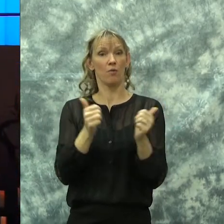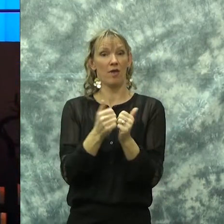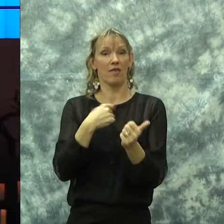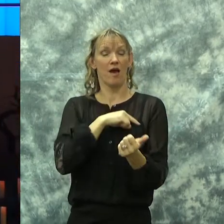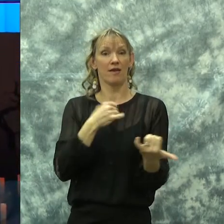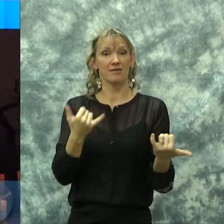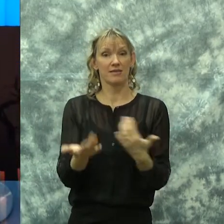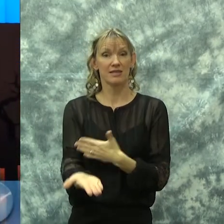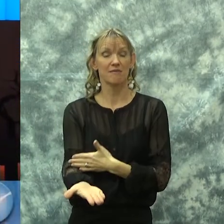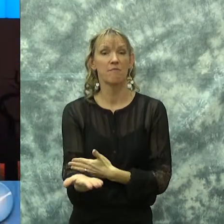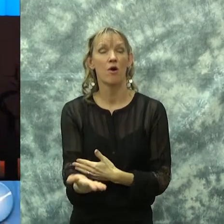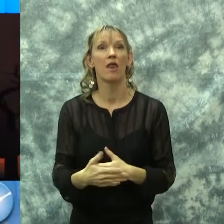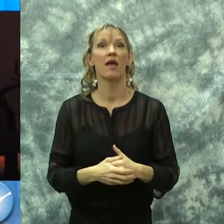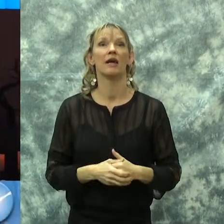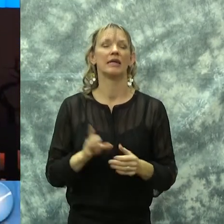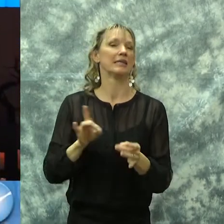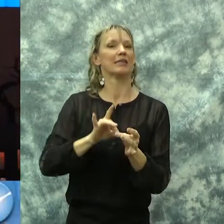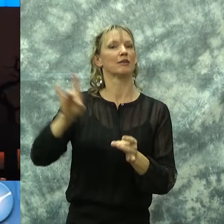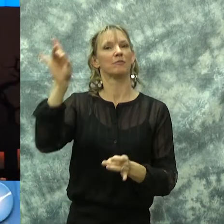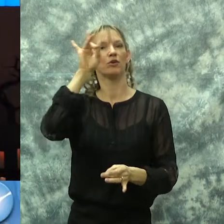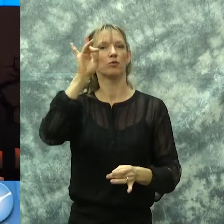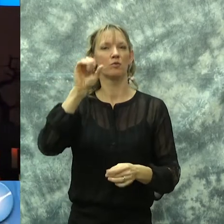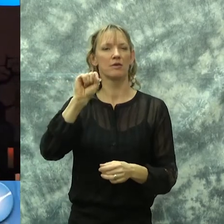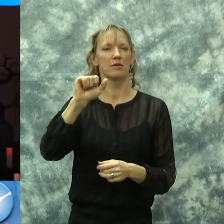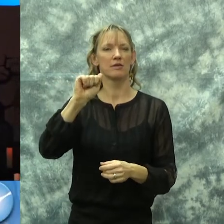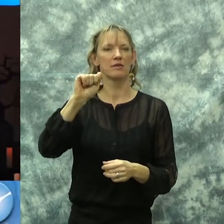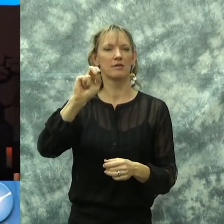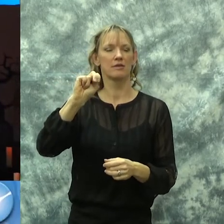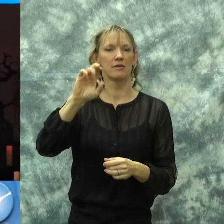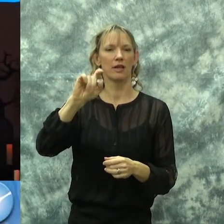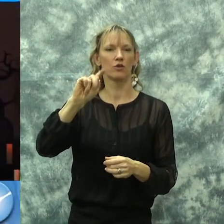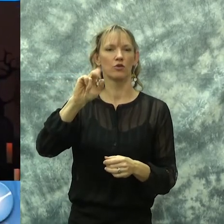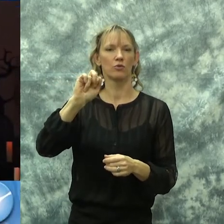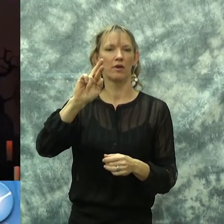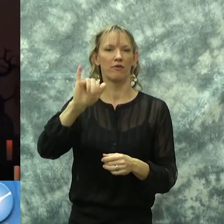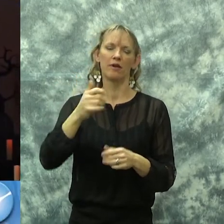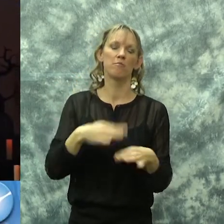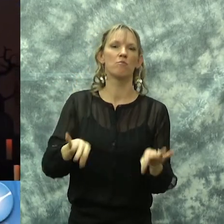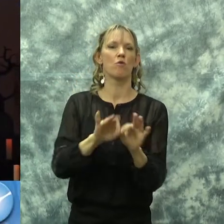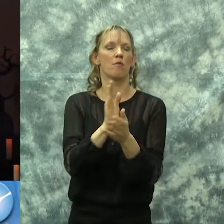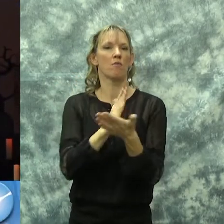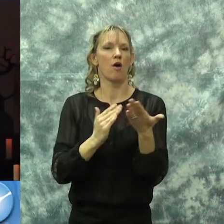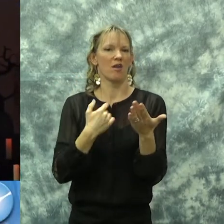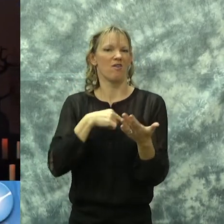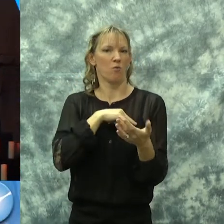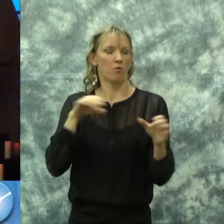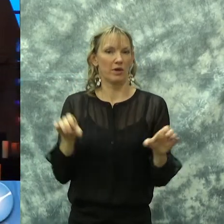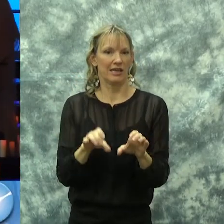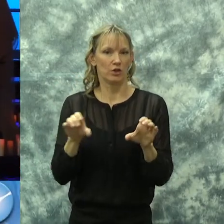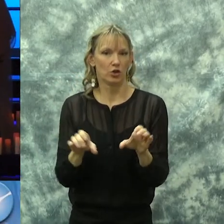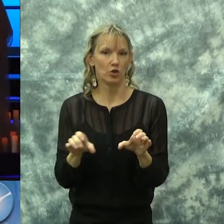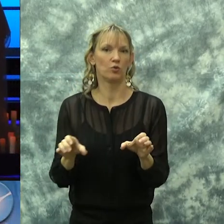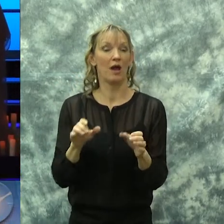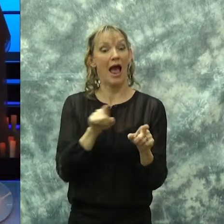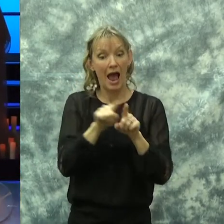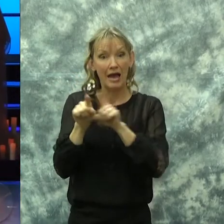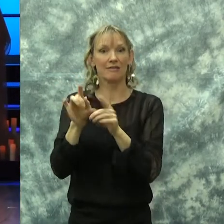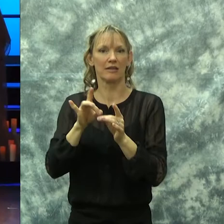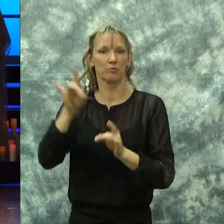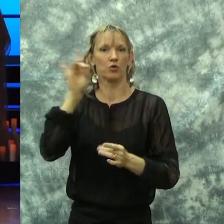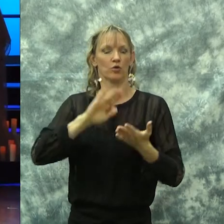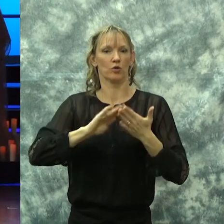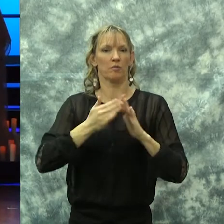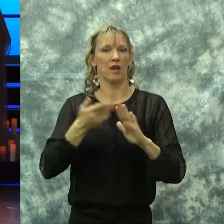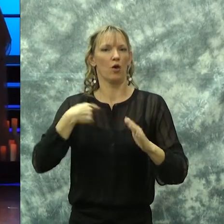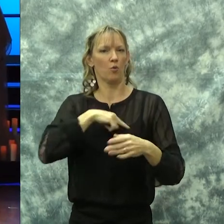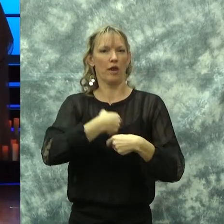morning. You know, spiritual sanctuary is such an important part of the work we do as spiritual community.